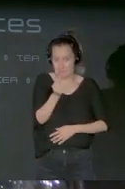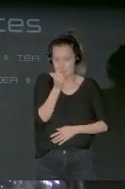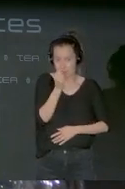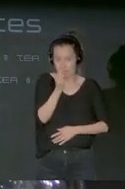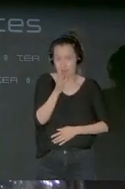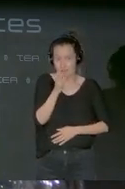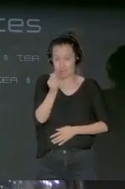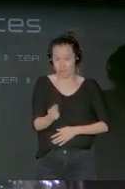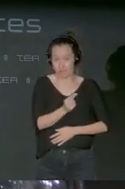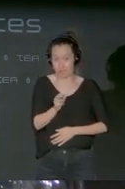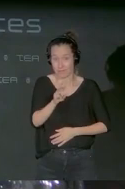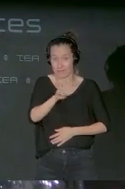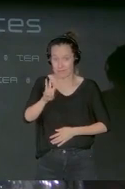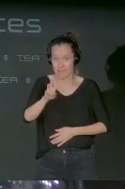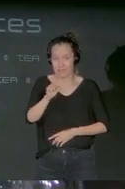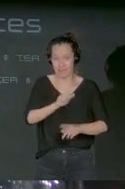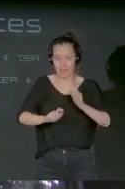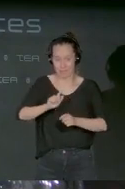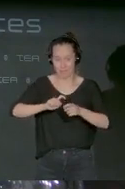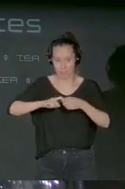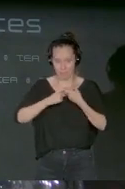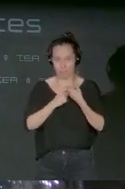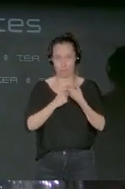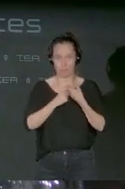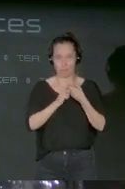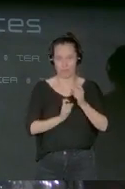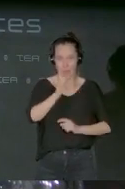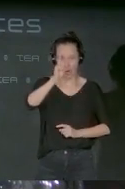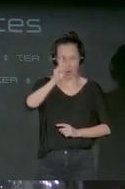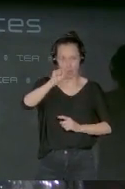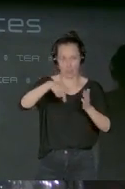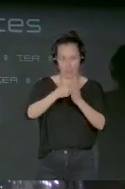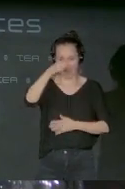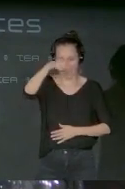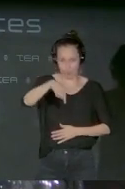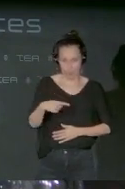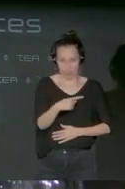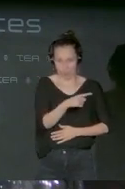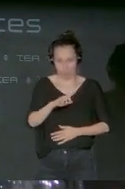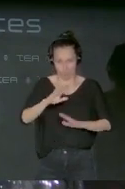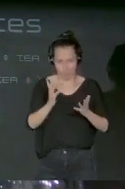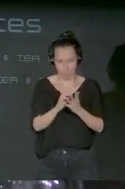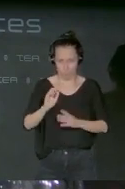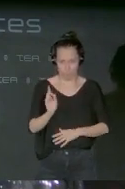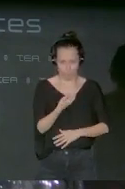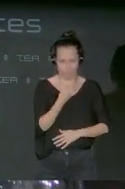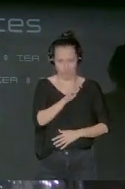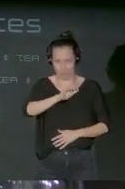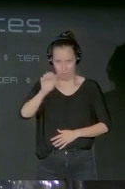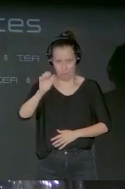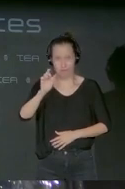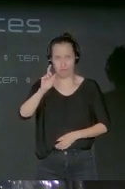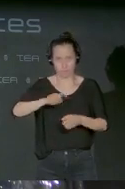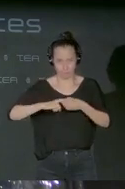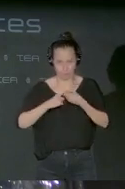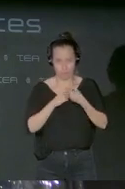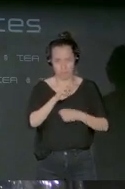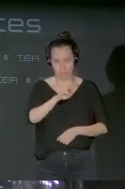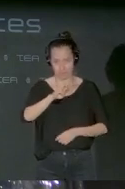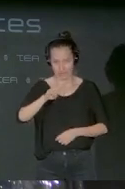across Europe, from north to south, from east to west. And the focus of the industry is even transitioning to us, to Eastern